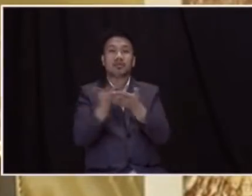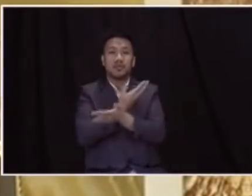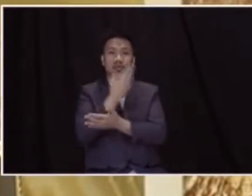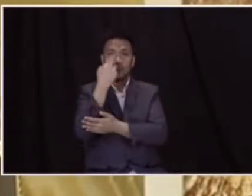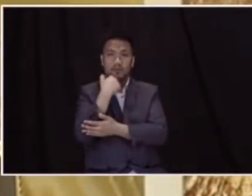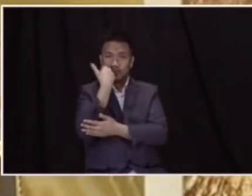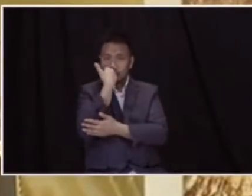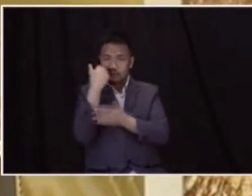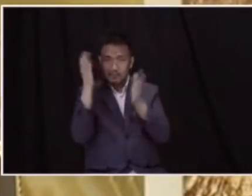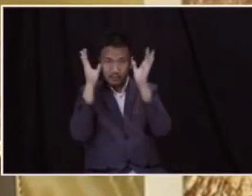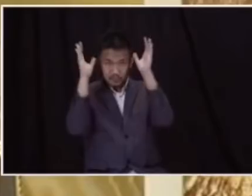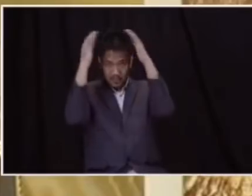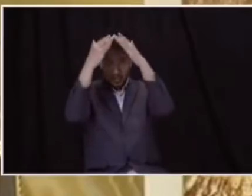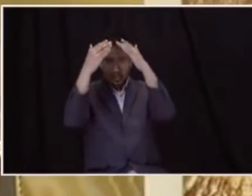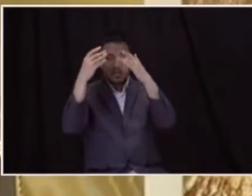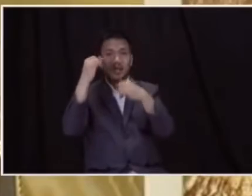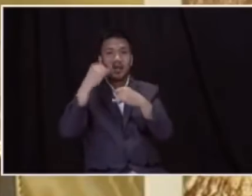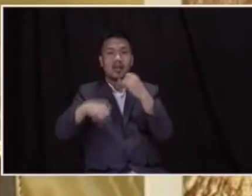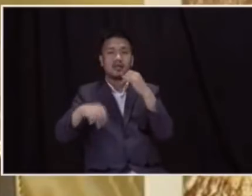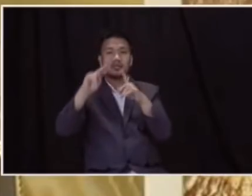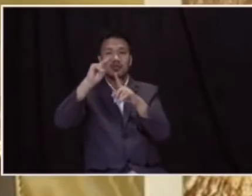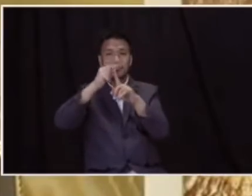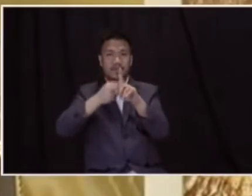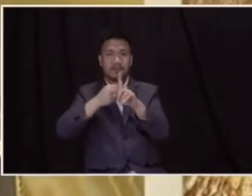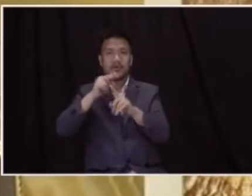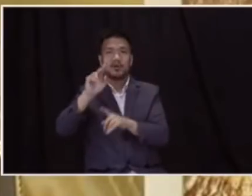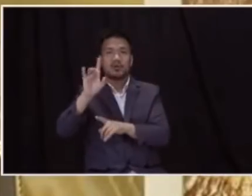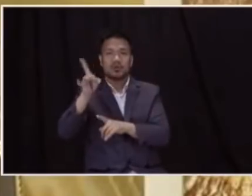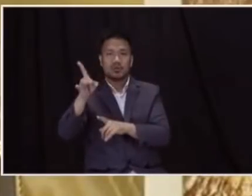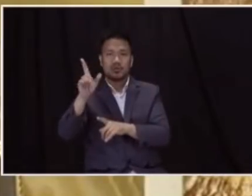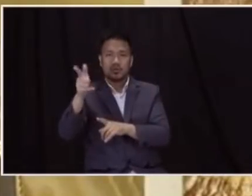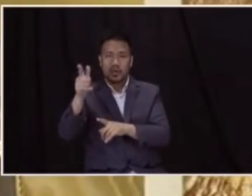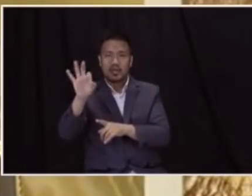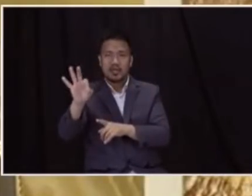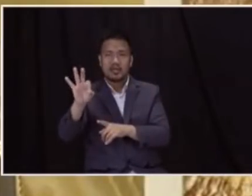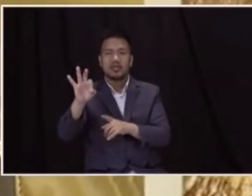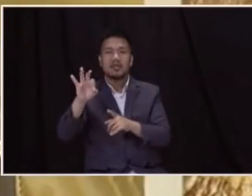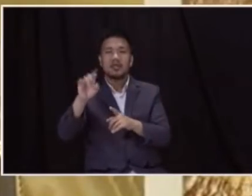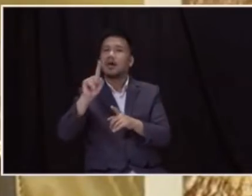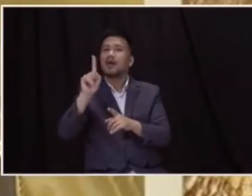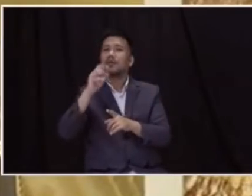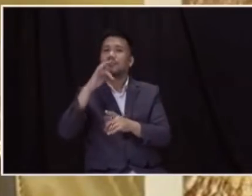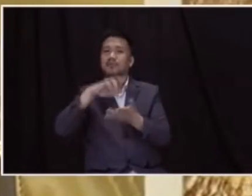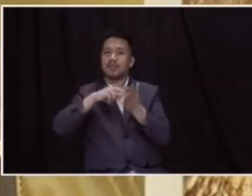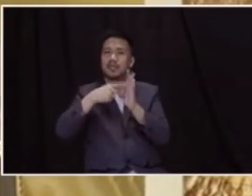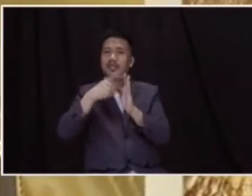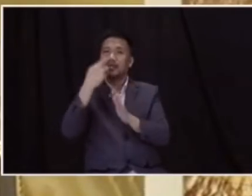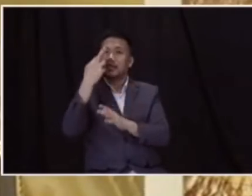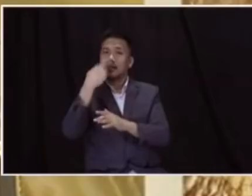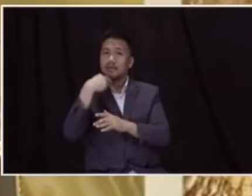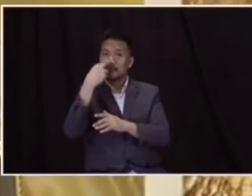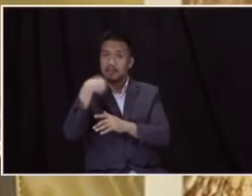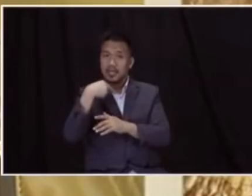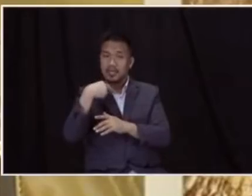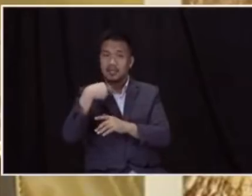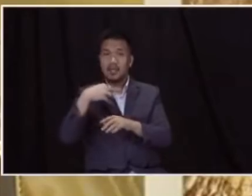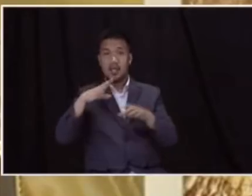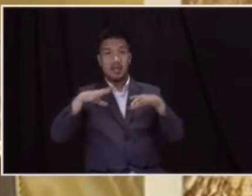Cardinals last November 28 that the color red that the Cardinals